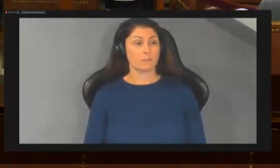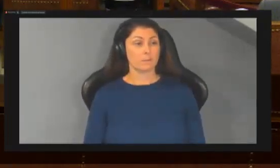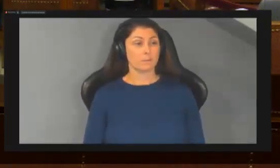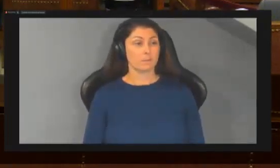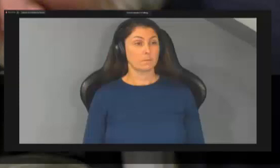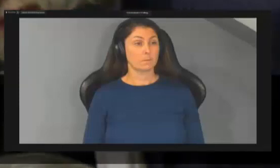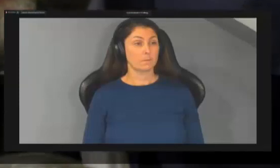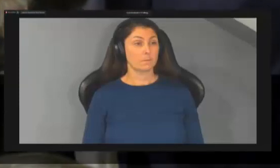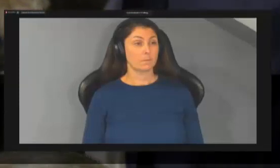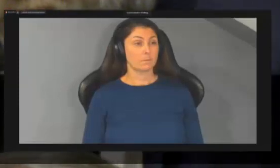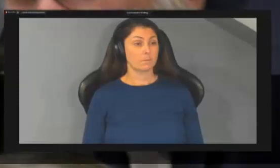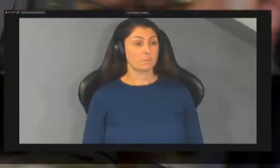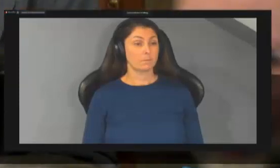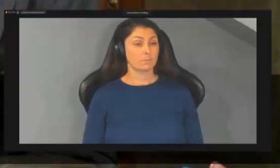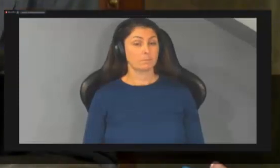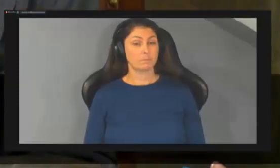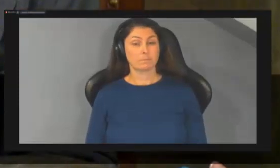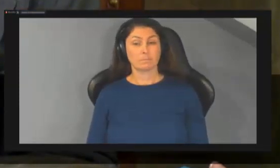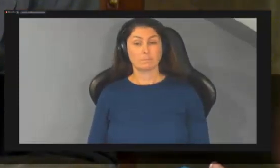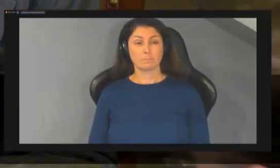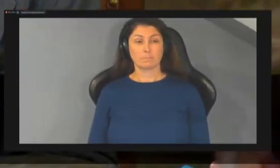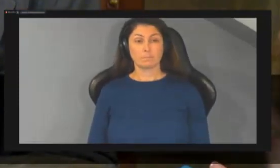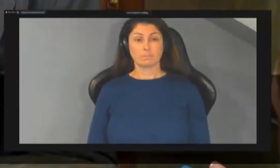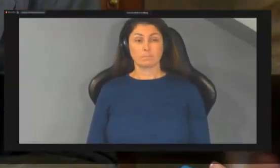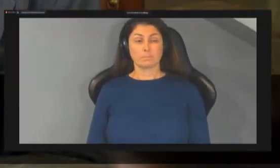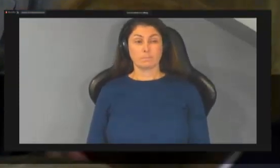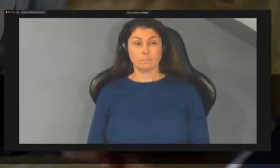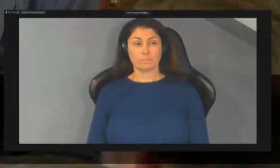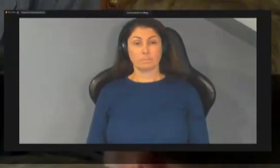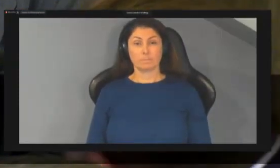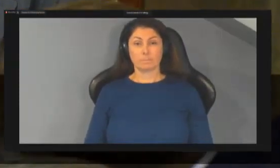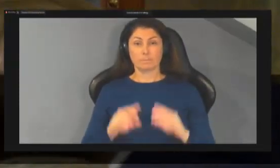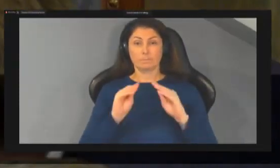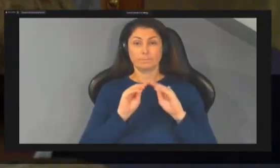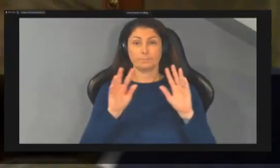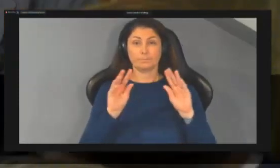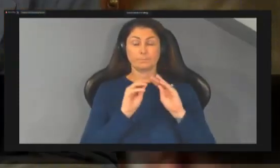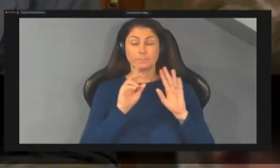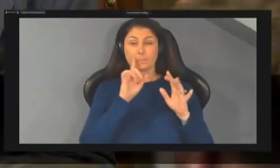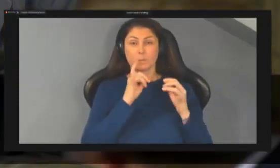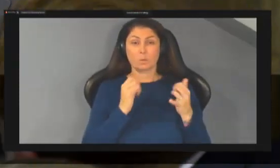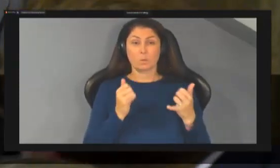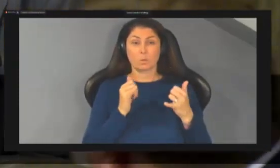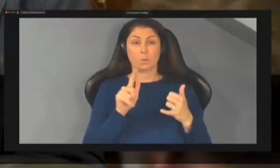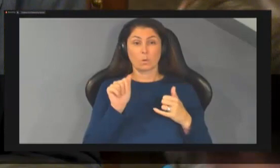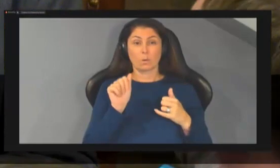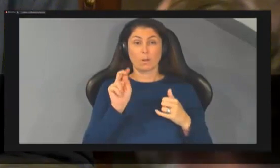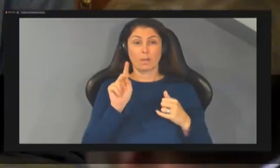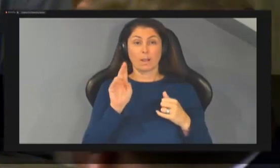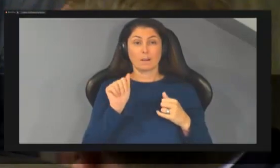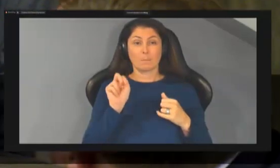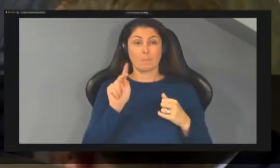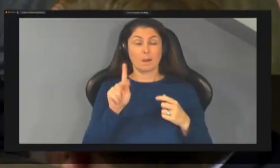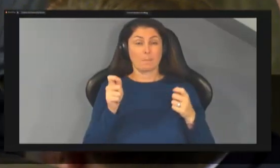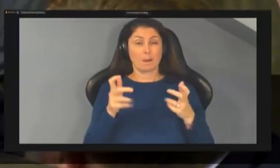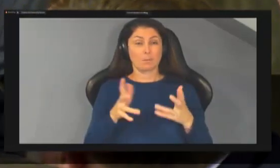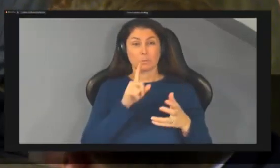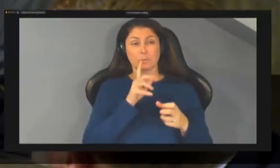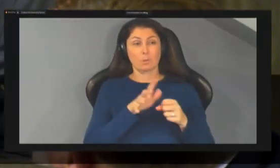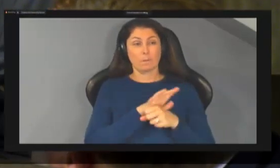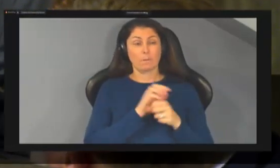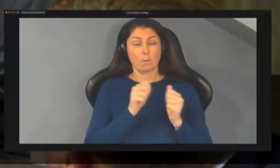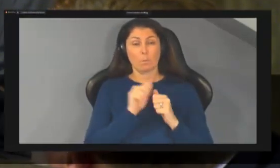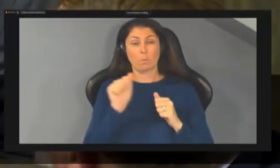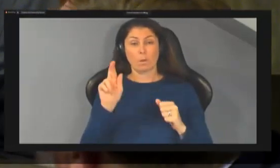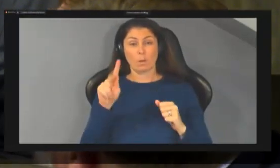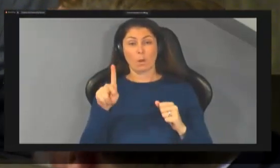So just to clarify, this is, so for the land bank, for the current land bank manager, it's covered with ARPA, and this